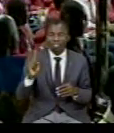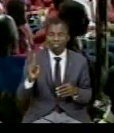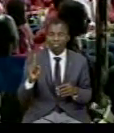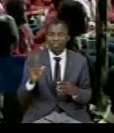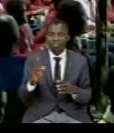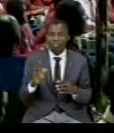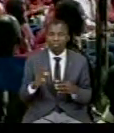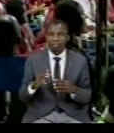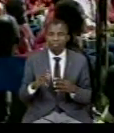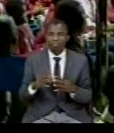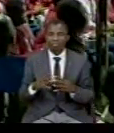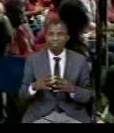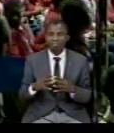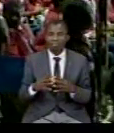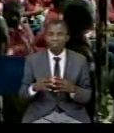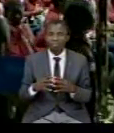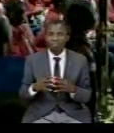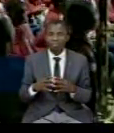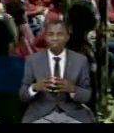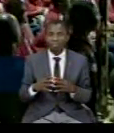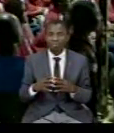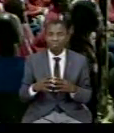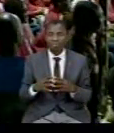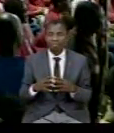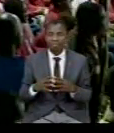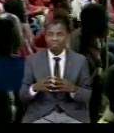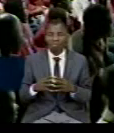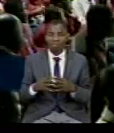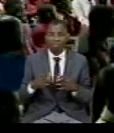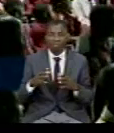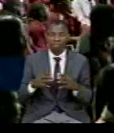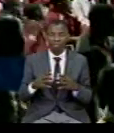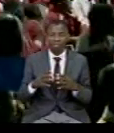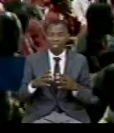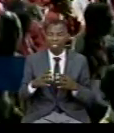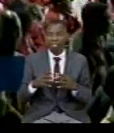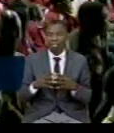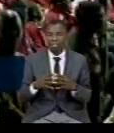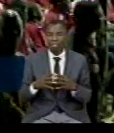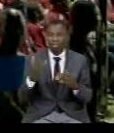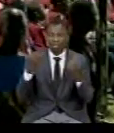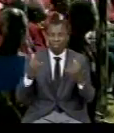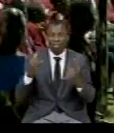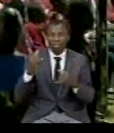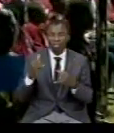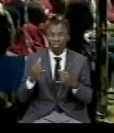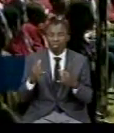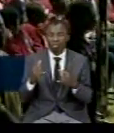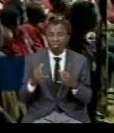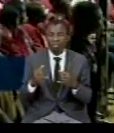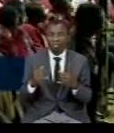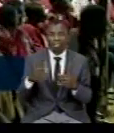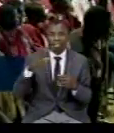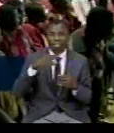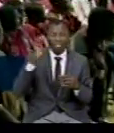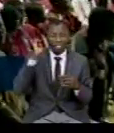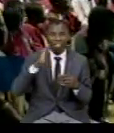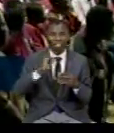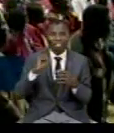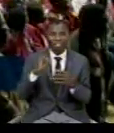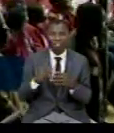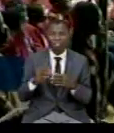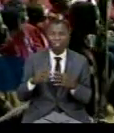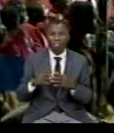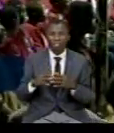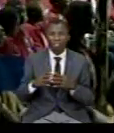totally healed from splitting headache and consistent fever. Tonight, they cleared up by the power of God. Praise the